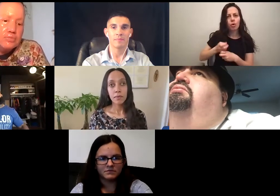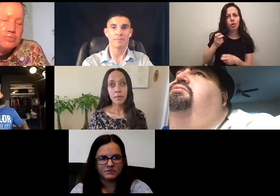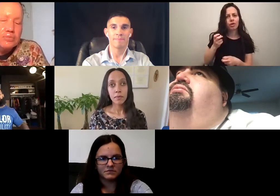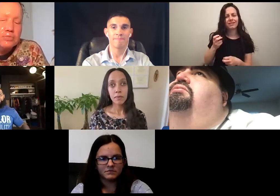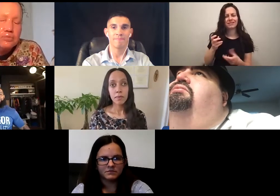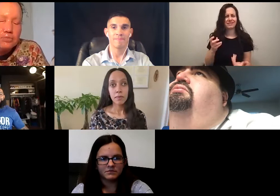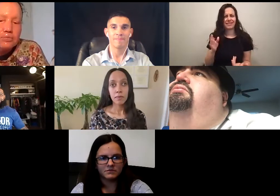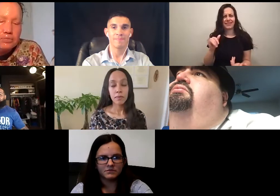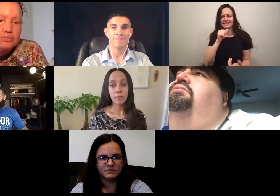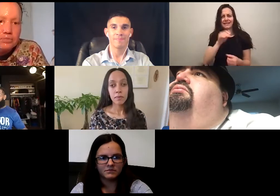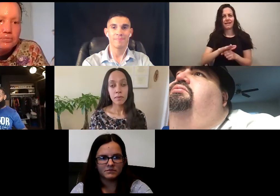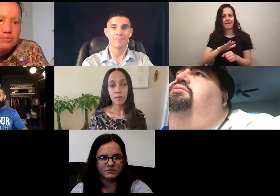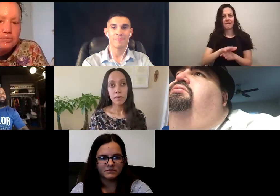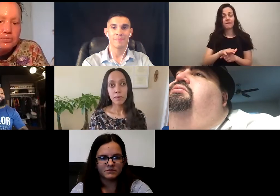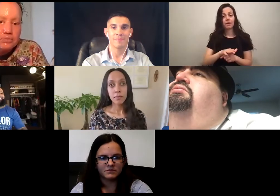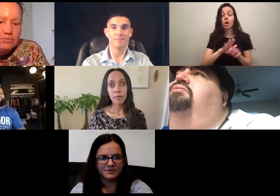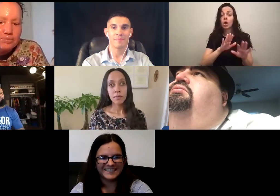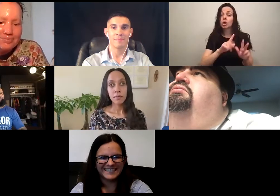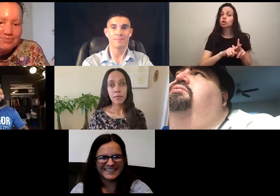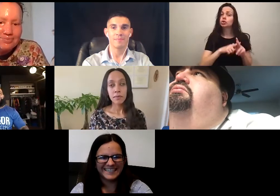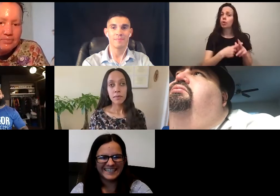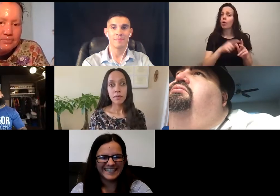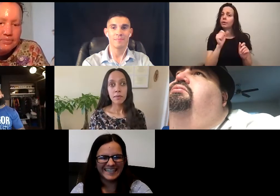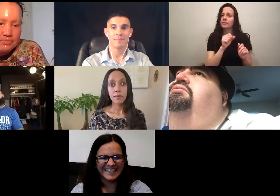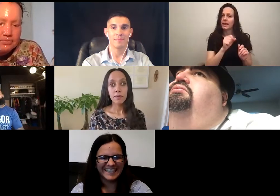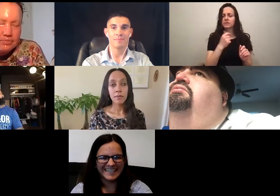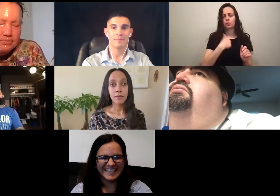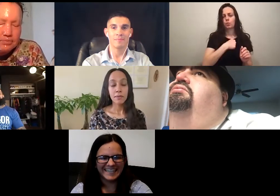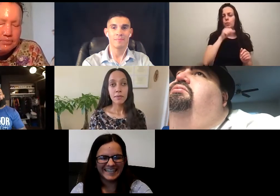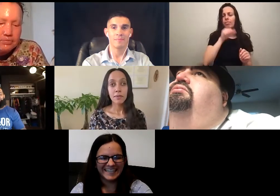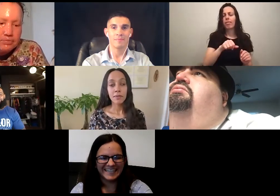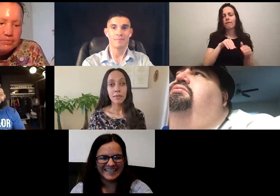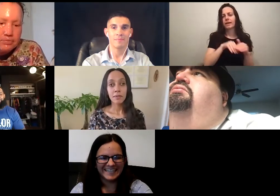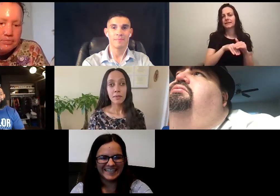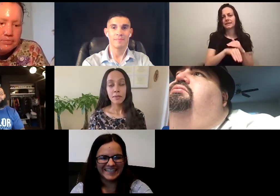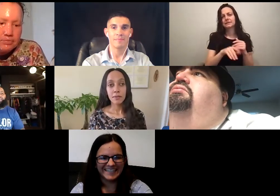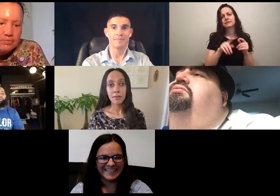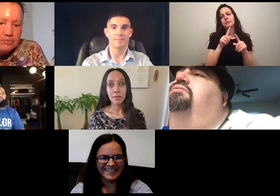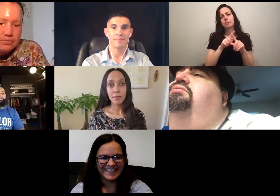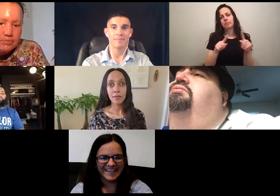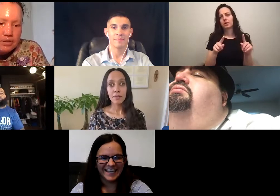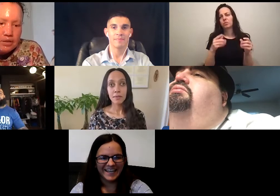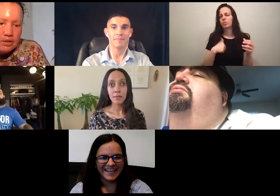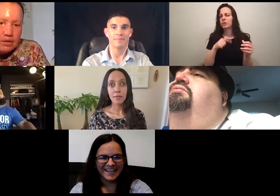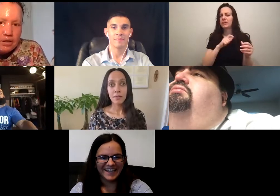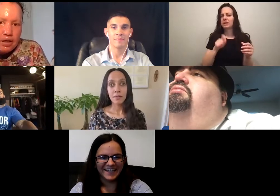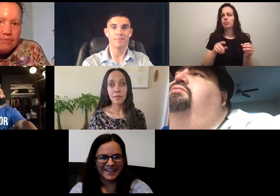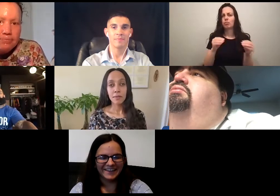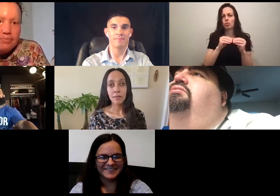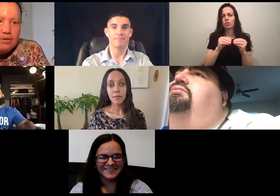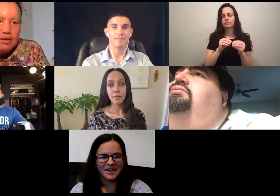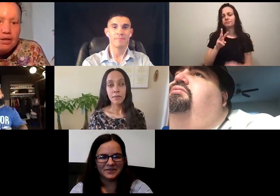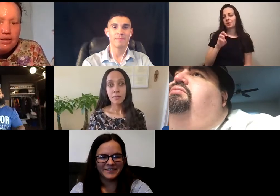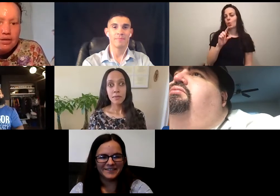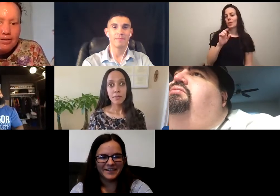a start. We would love it, but yeah, it's so much more work to be done. This is Wesley done speaking. This